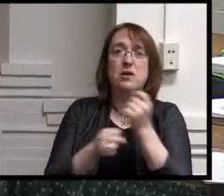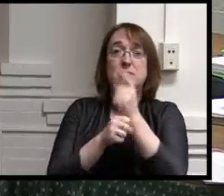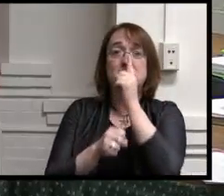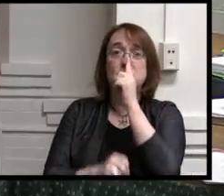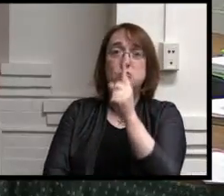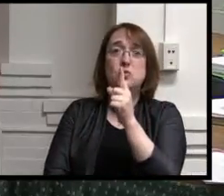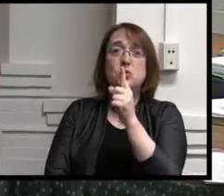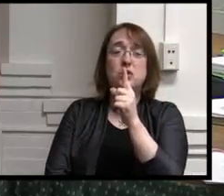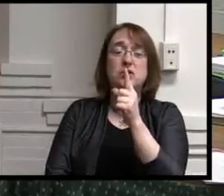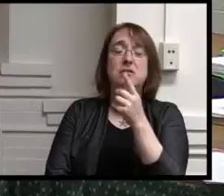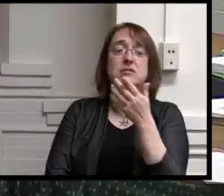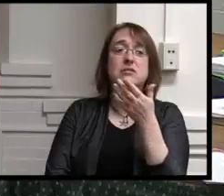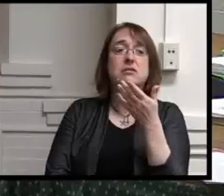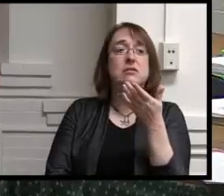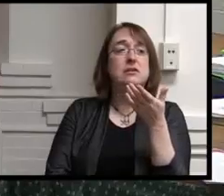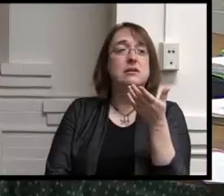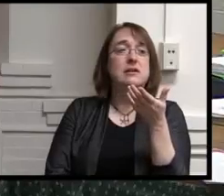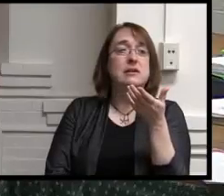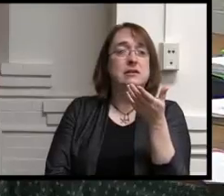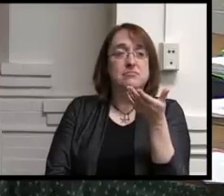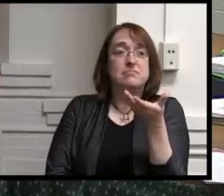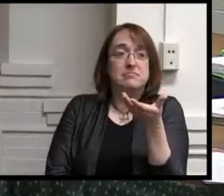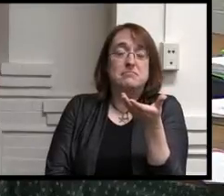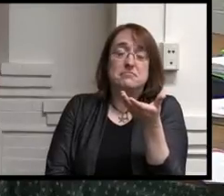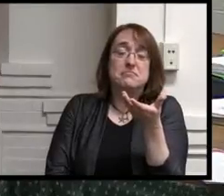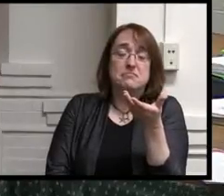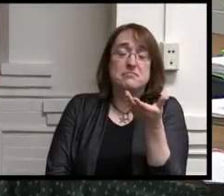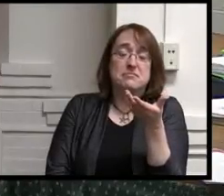sure that